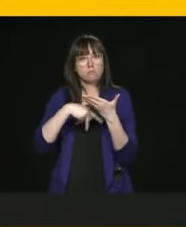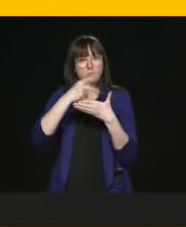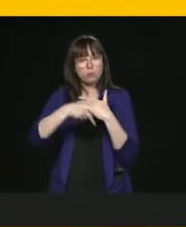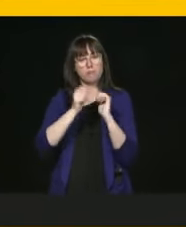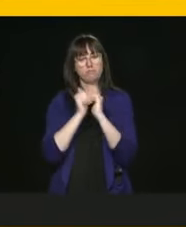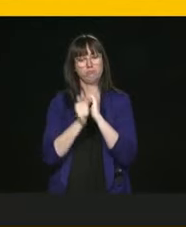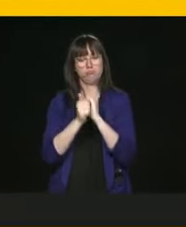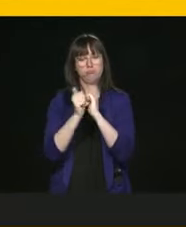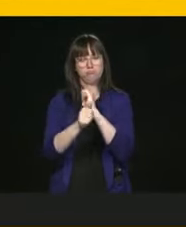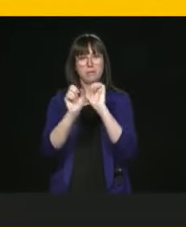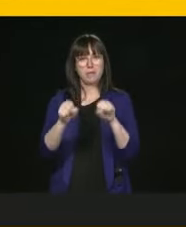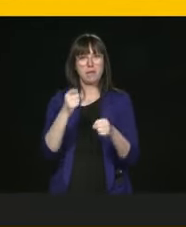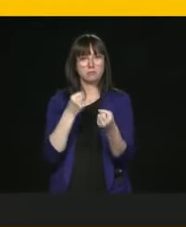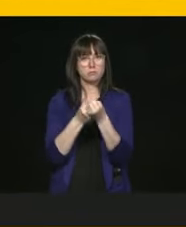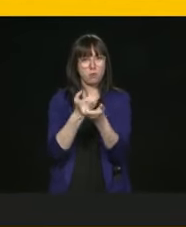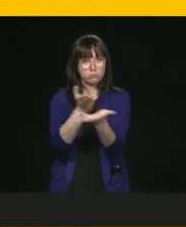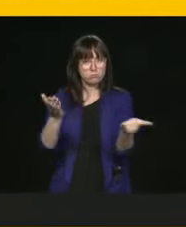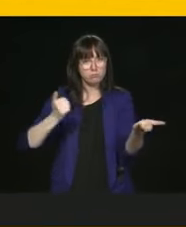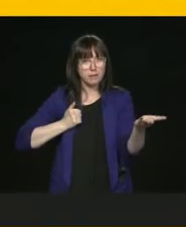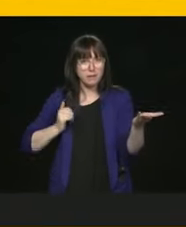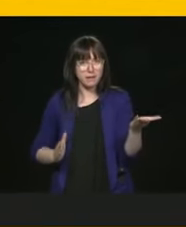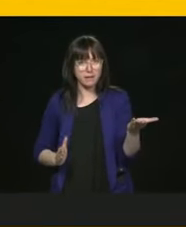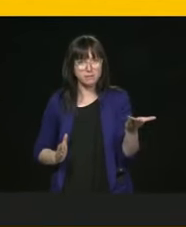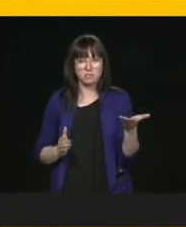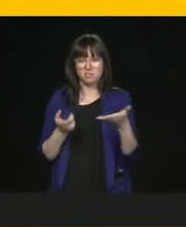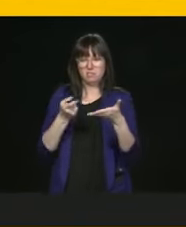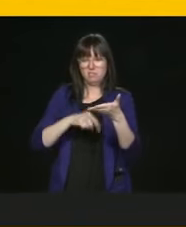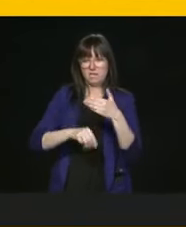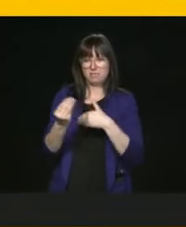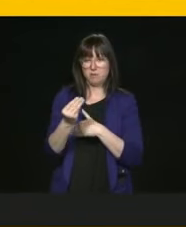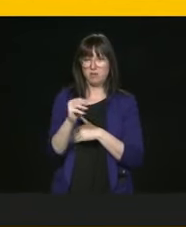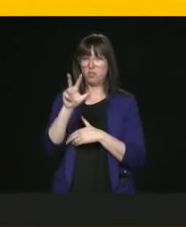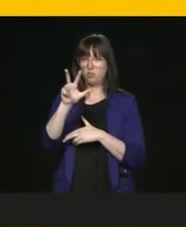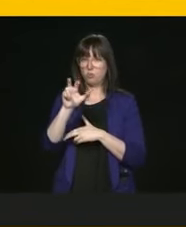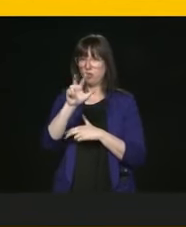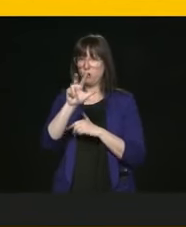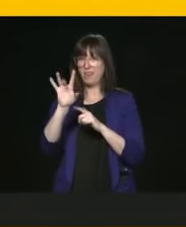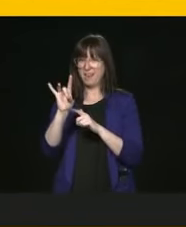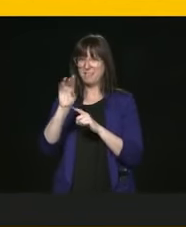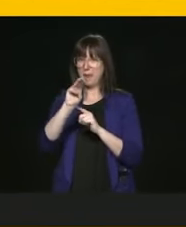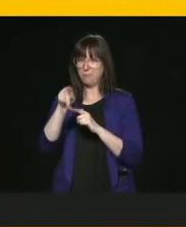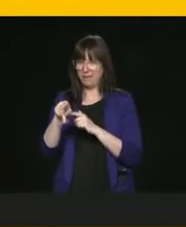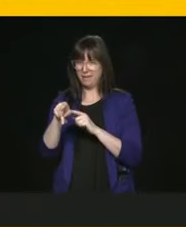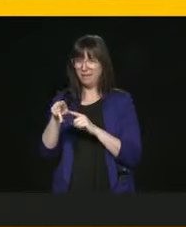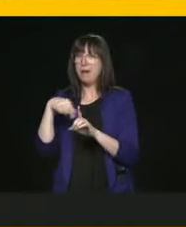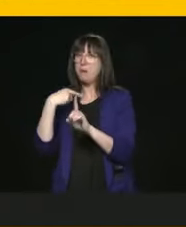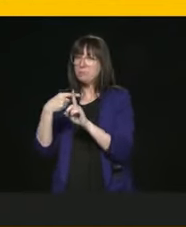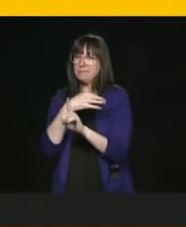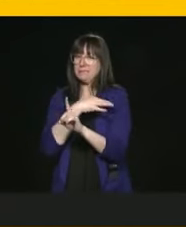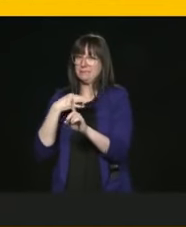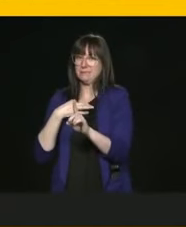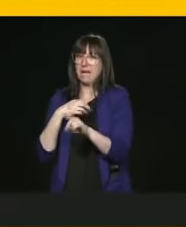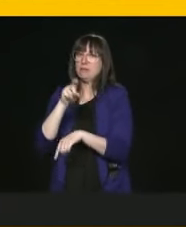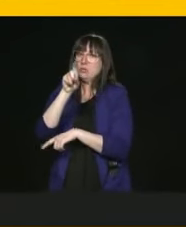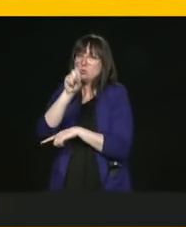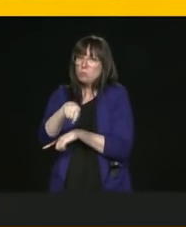338 members of Parliament and their teams are supposed to be in Ottawa. They are expected to be in Ottawa